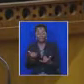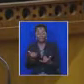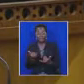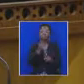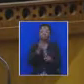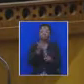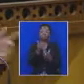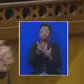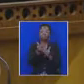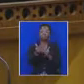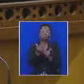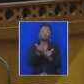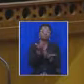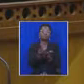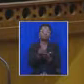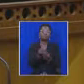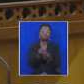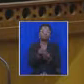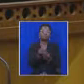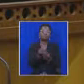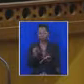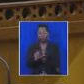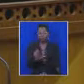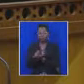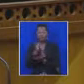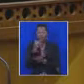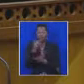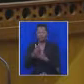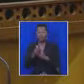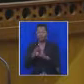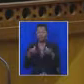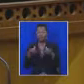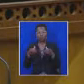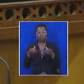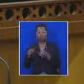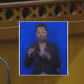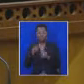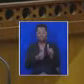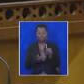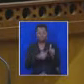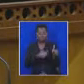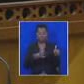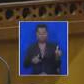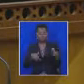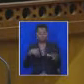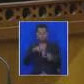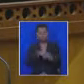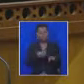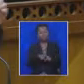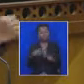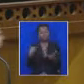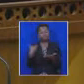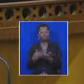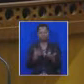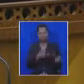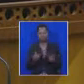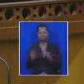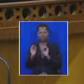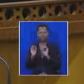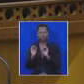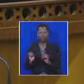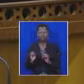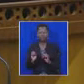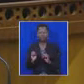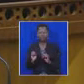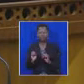table, written by a working group chaired by the Honourable Deputy President Mr Ramaphosa, and no action. The Vice-Chancellor's